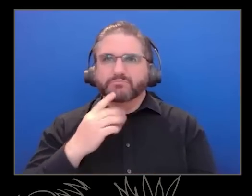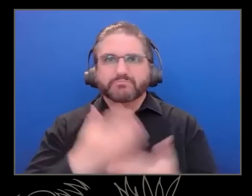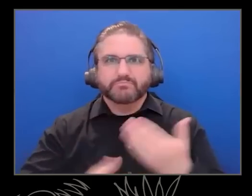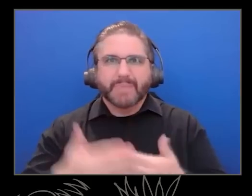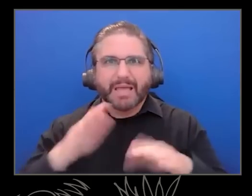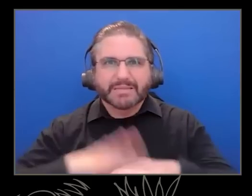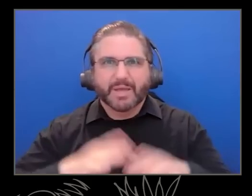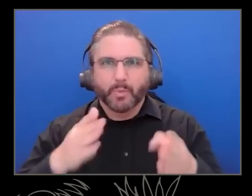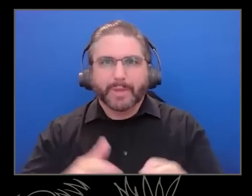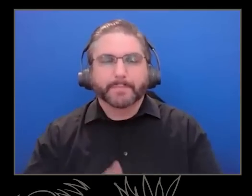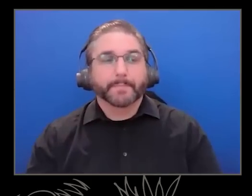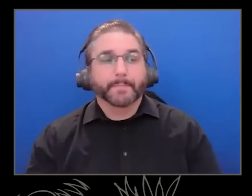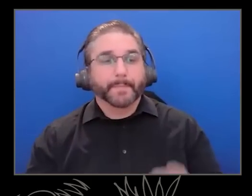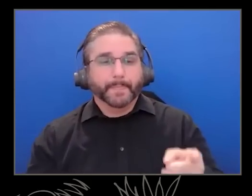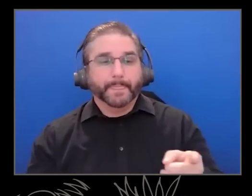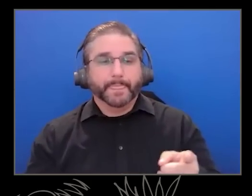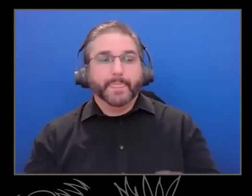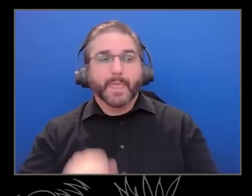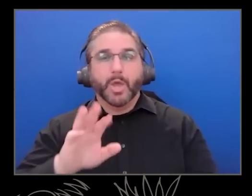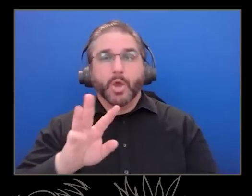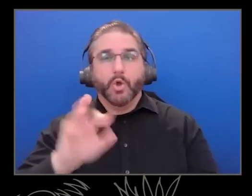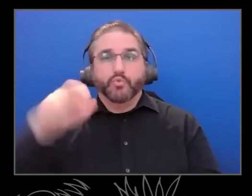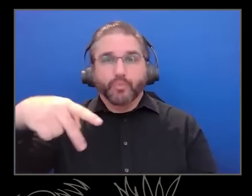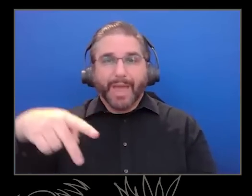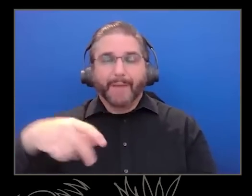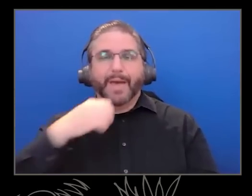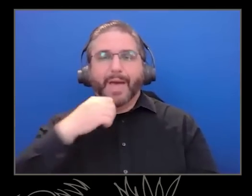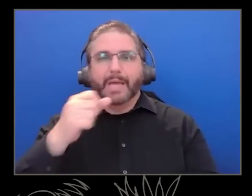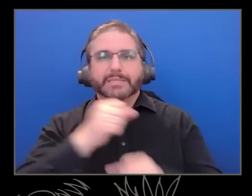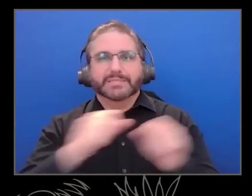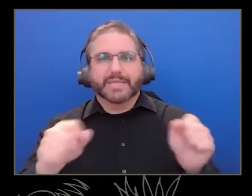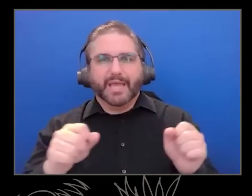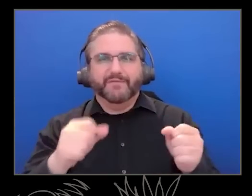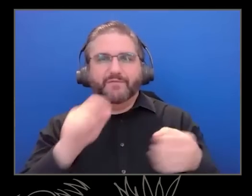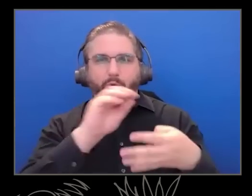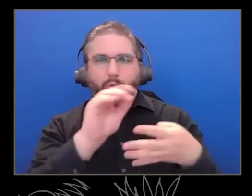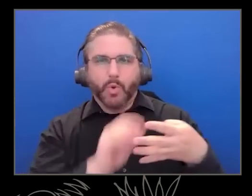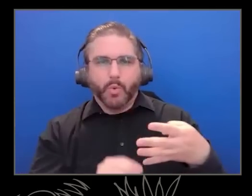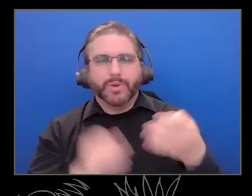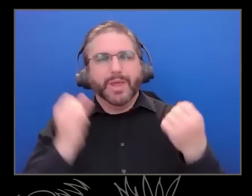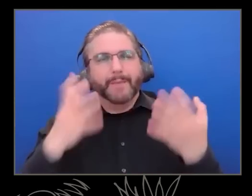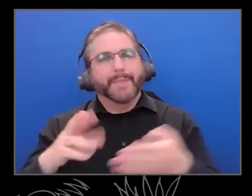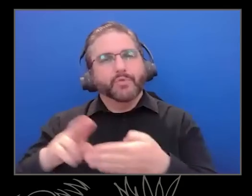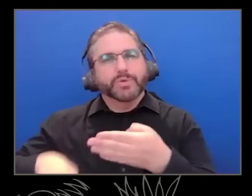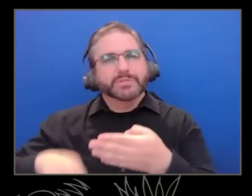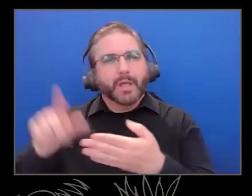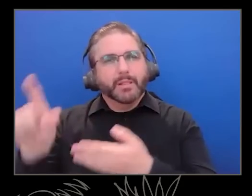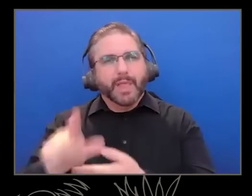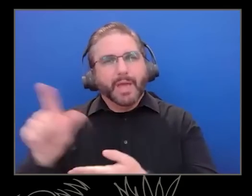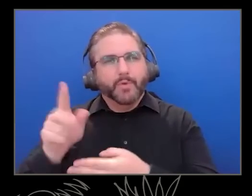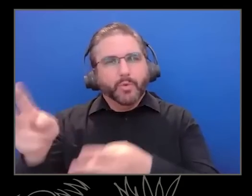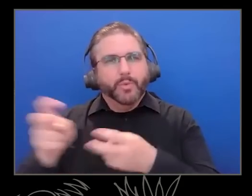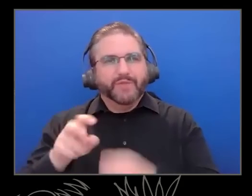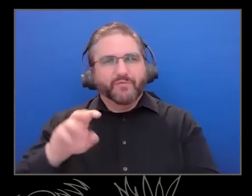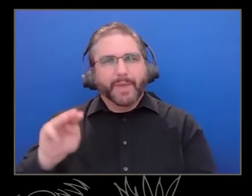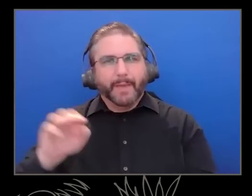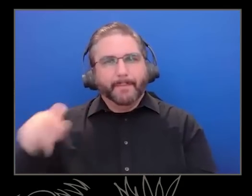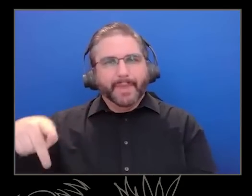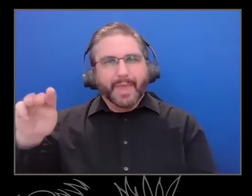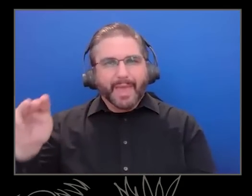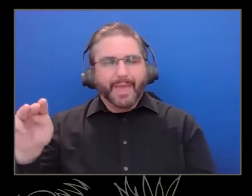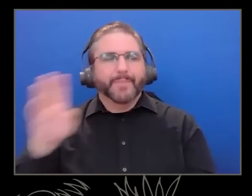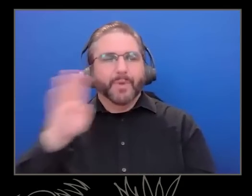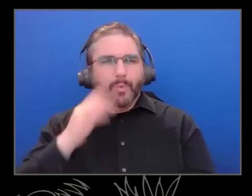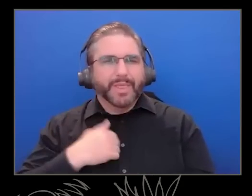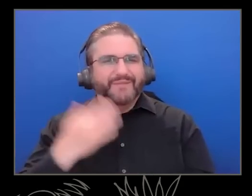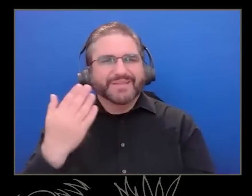tips. Wrap unsafe code. In a lot of result libraries that you might install from NPM, they're going to have some sort of like